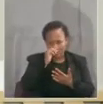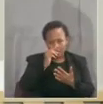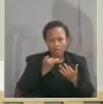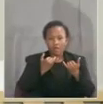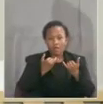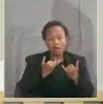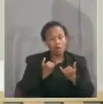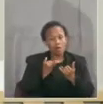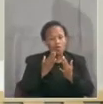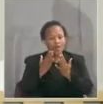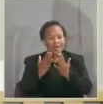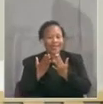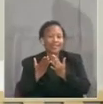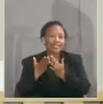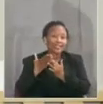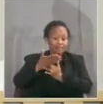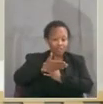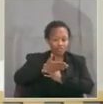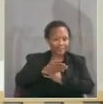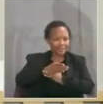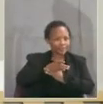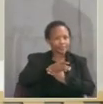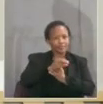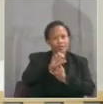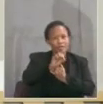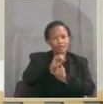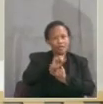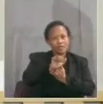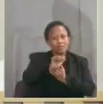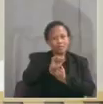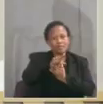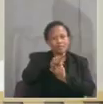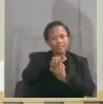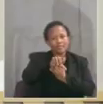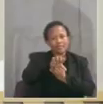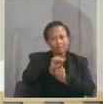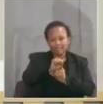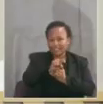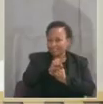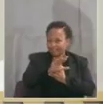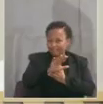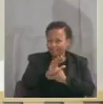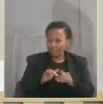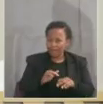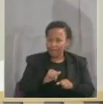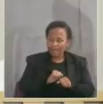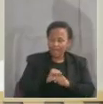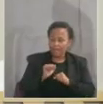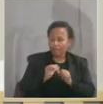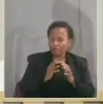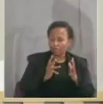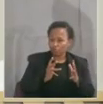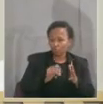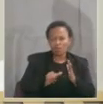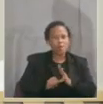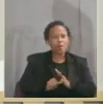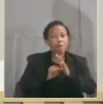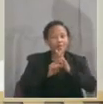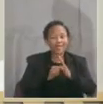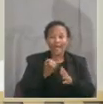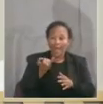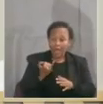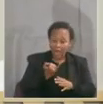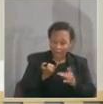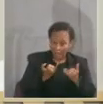The interventions in the SAPS have never been so important like